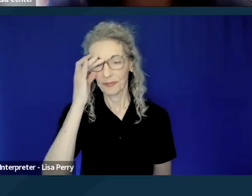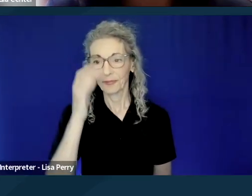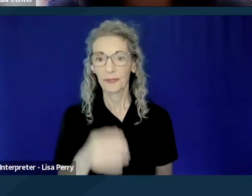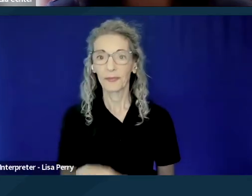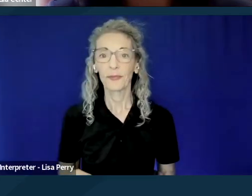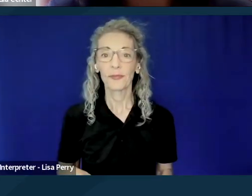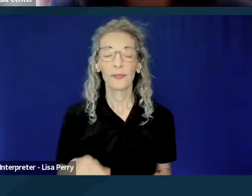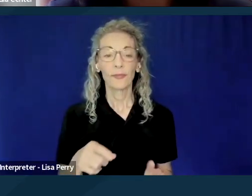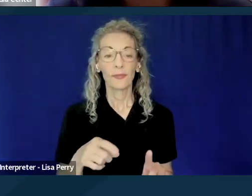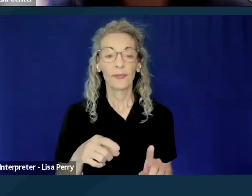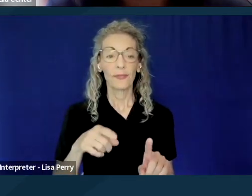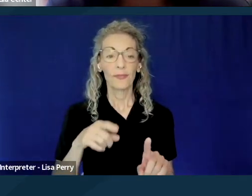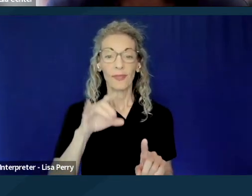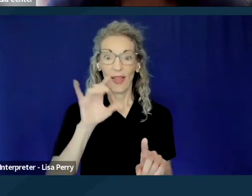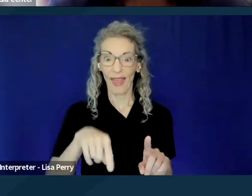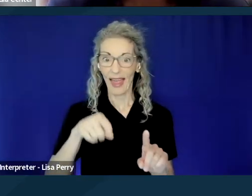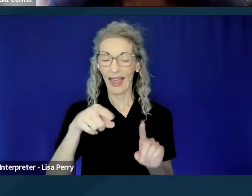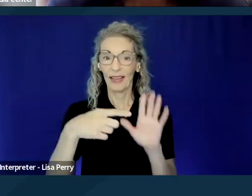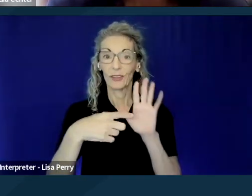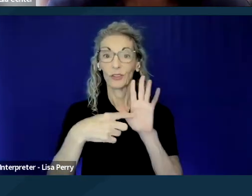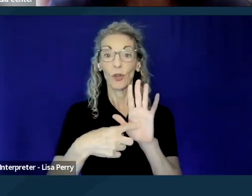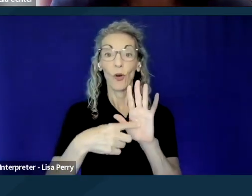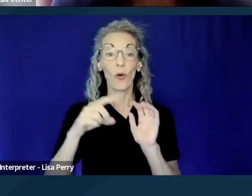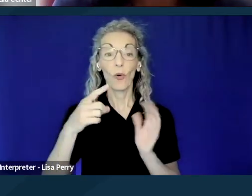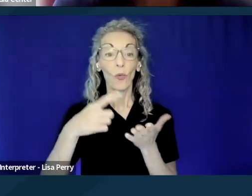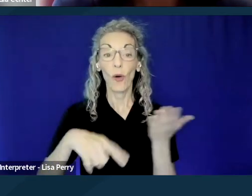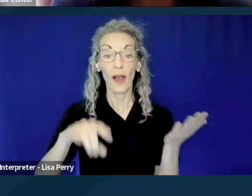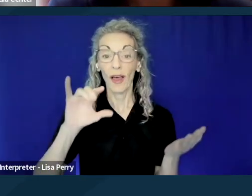So this slide shows what the portal looks like if you